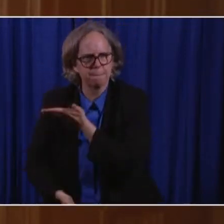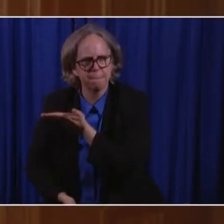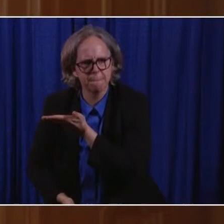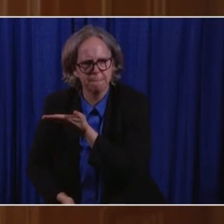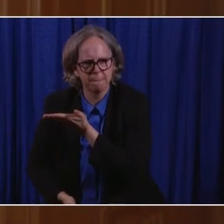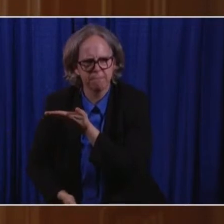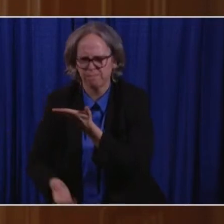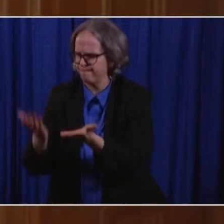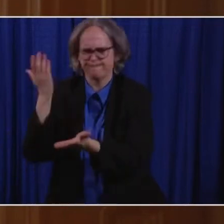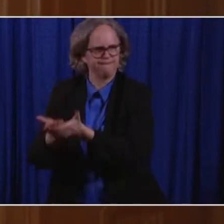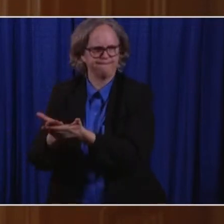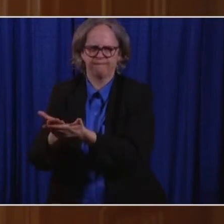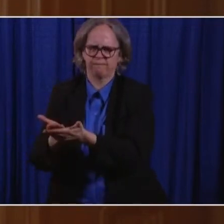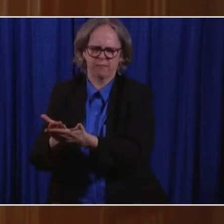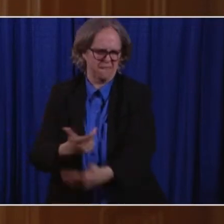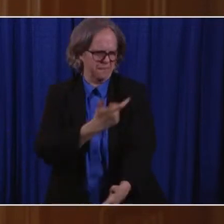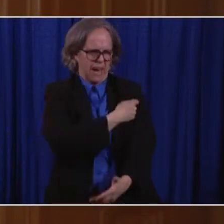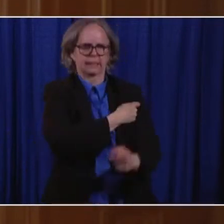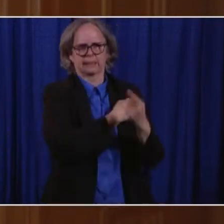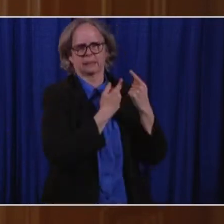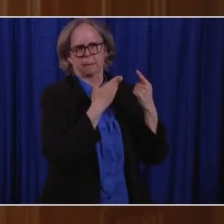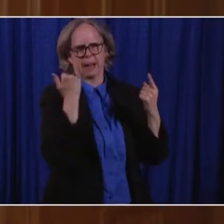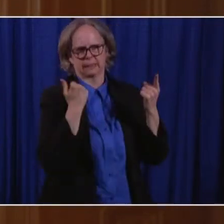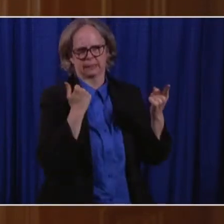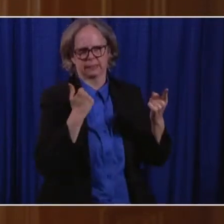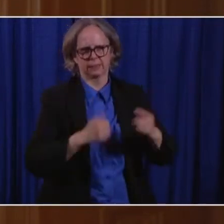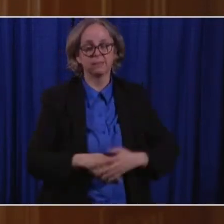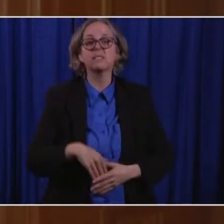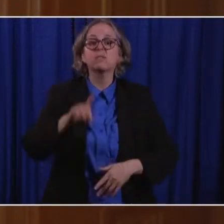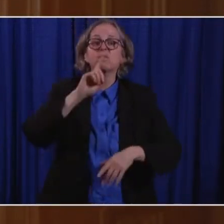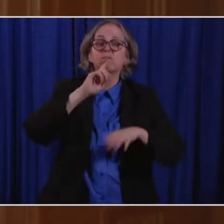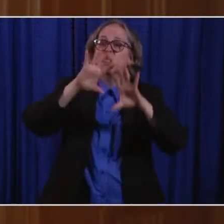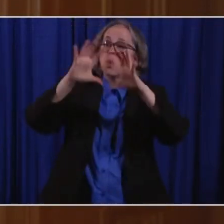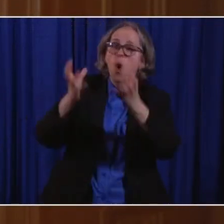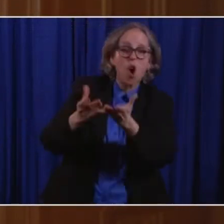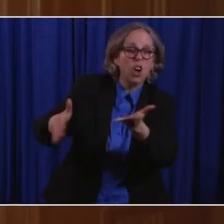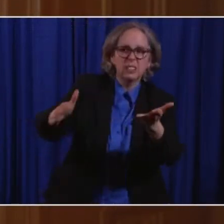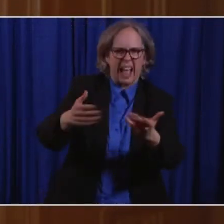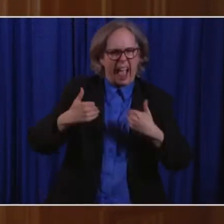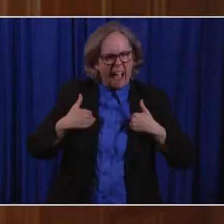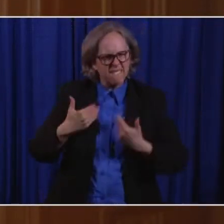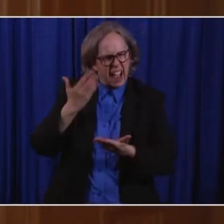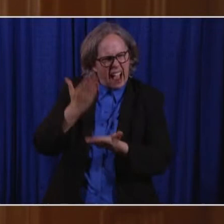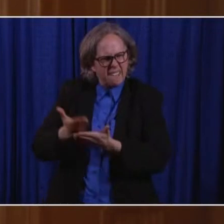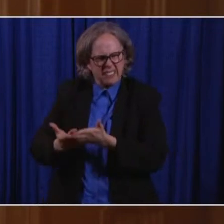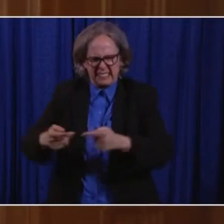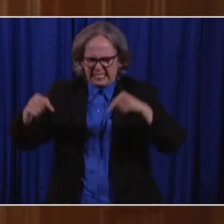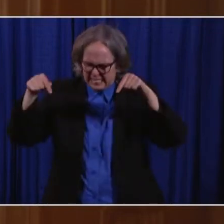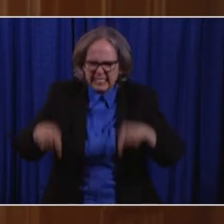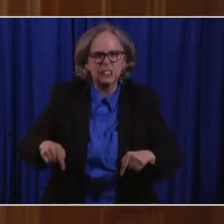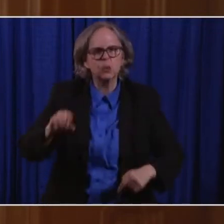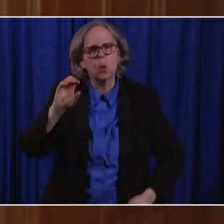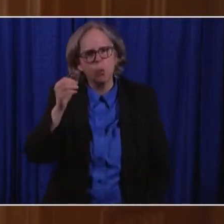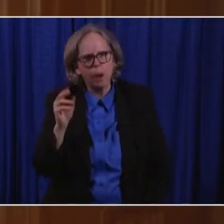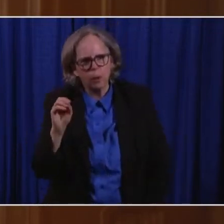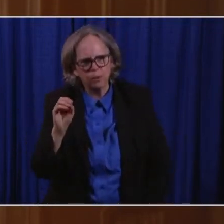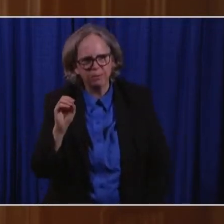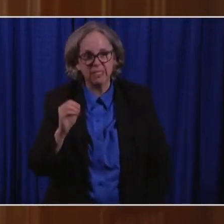powerful. This is real-world evidence from our Buckeye State that vaccinations do, in